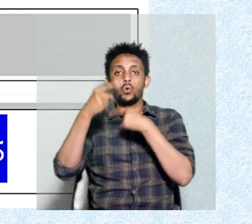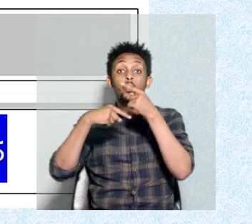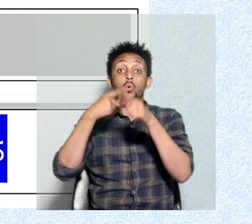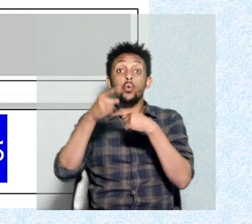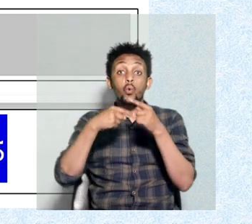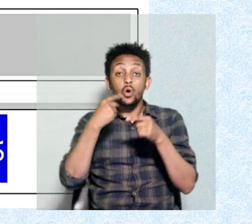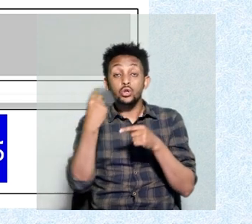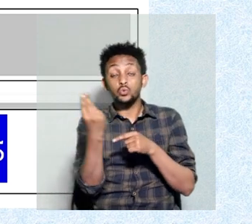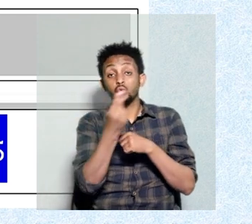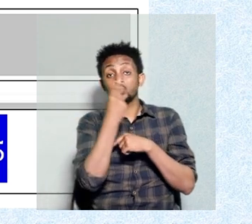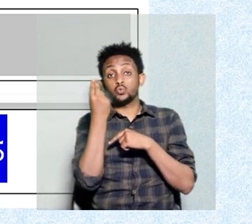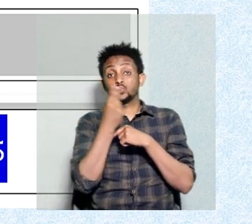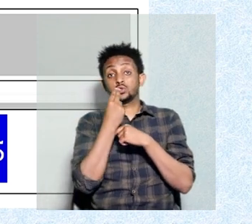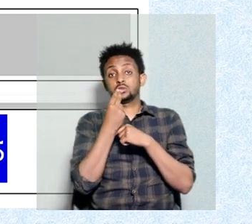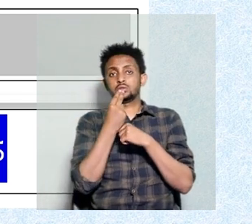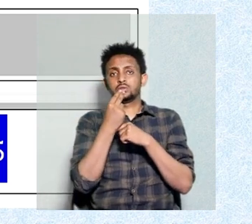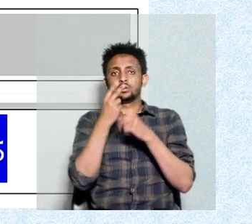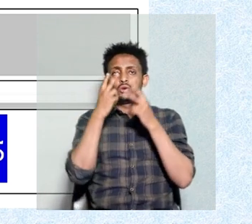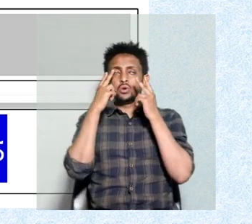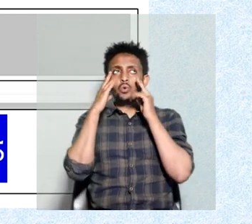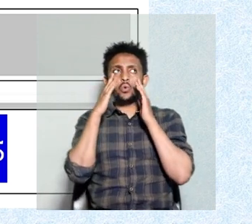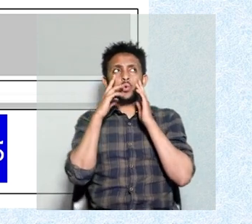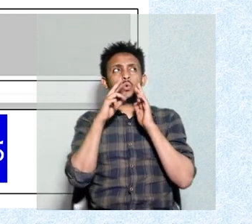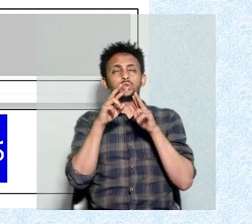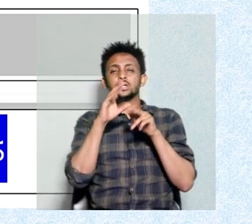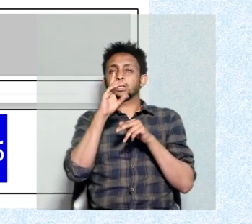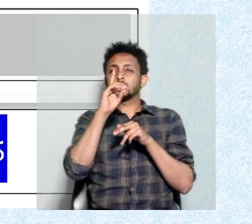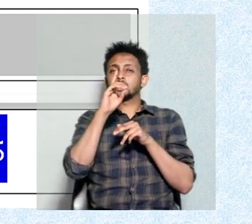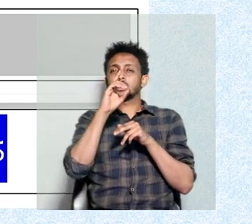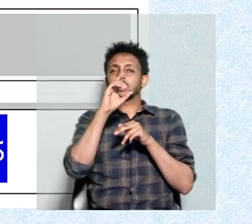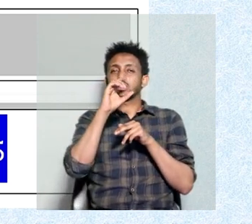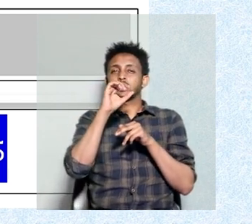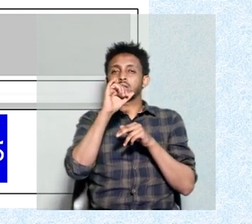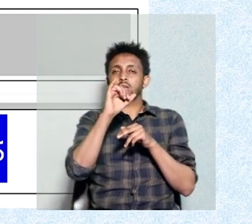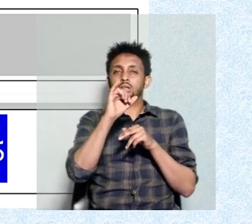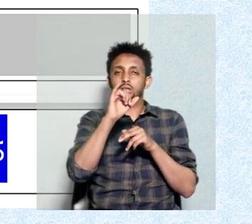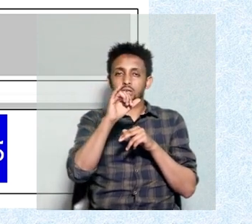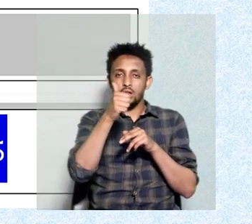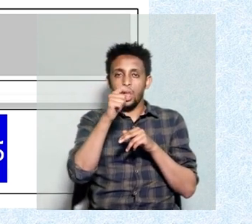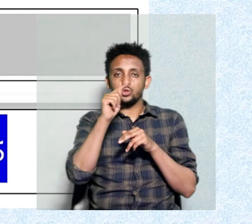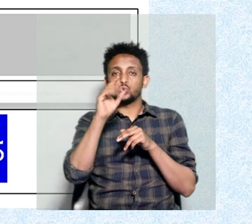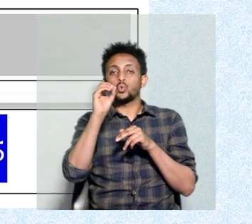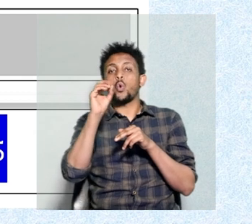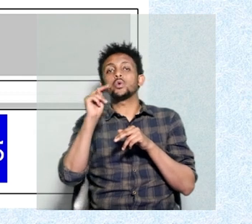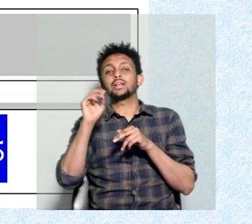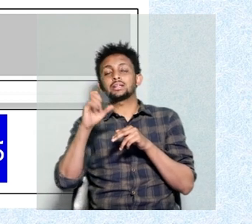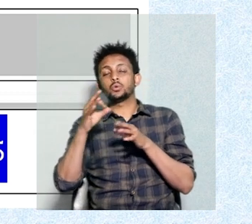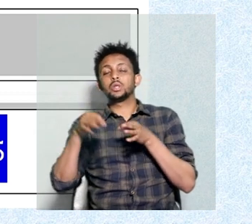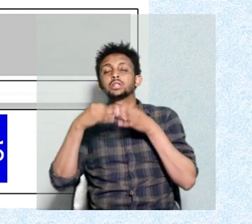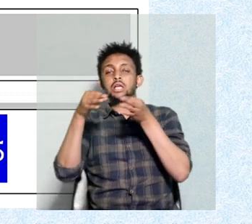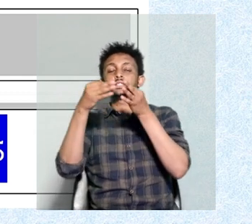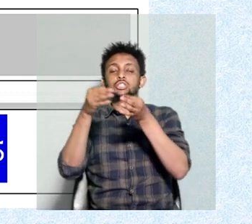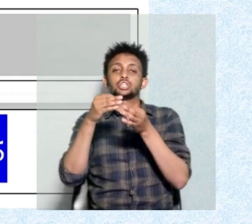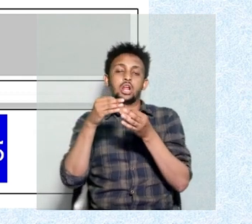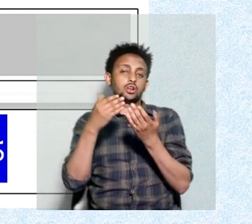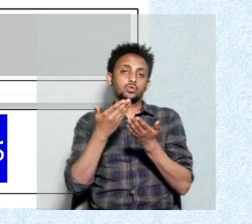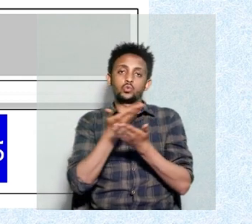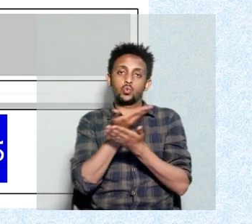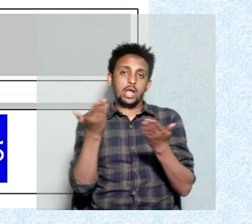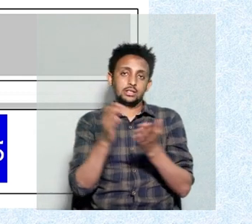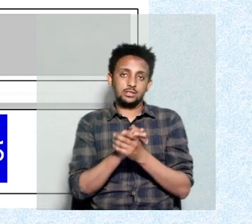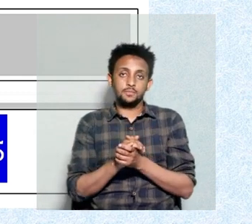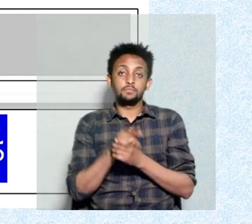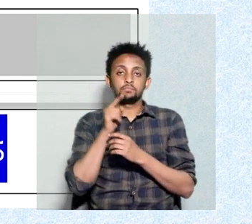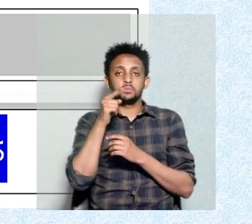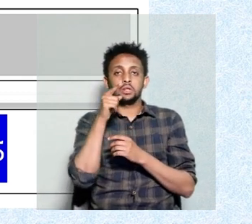use, consider, if you have a diatomic gas, we should have to consider only the translational cases. Okay,